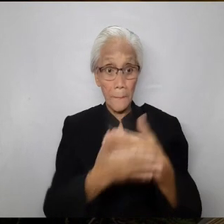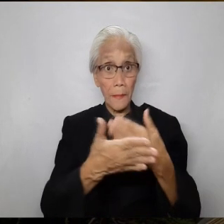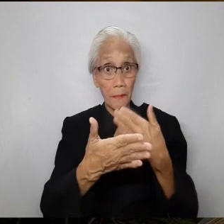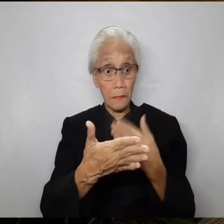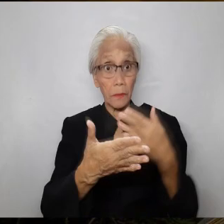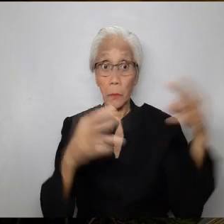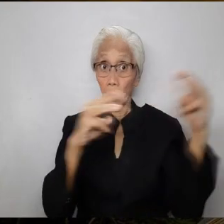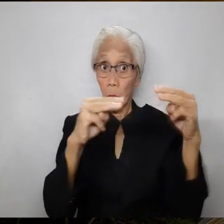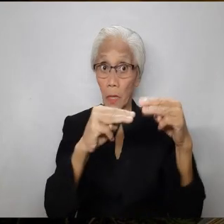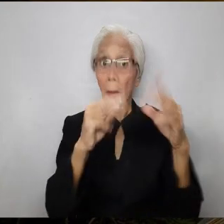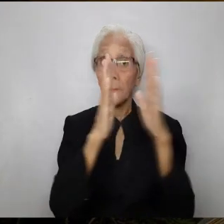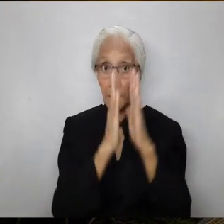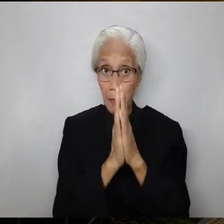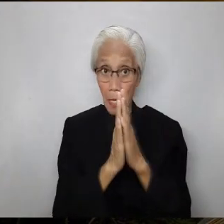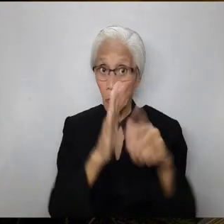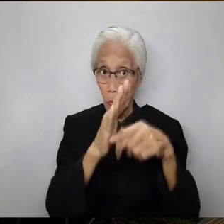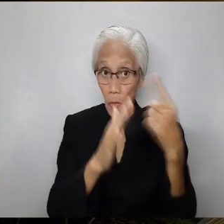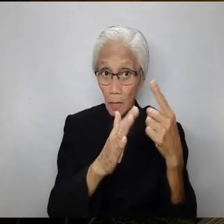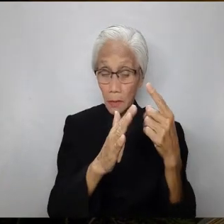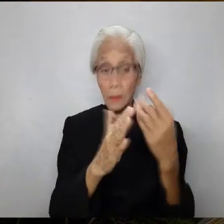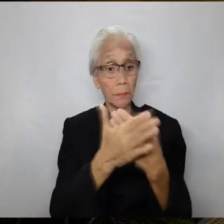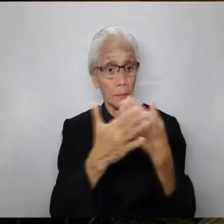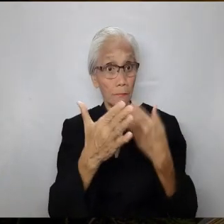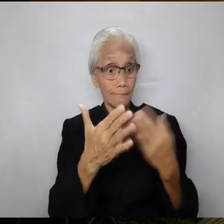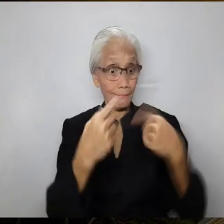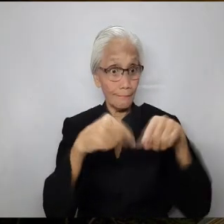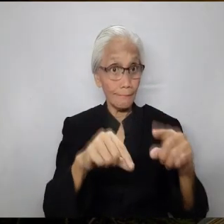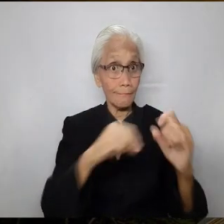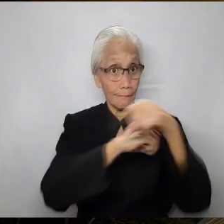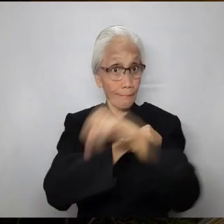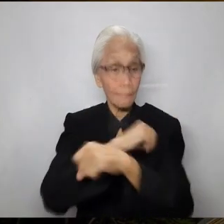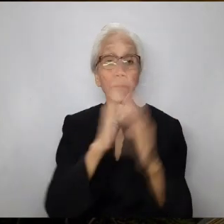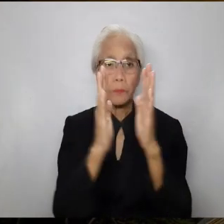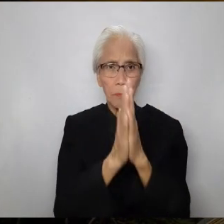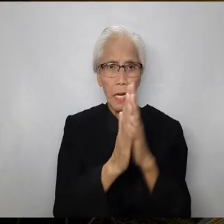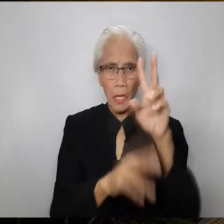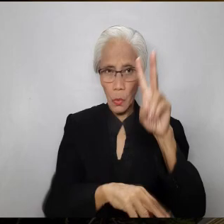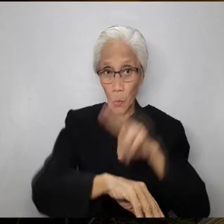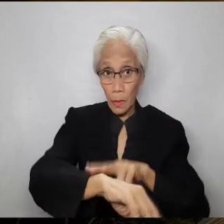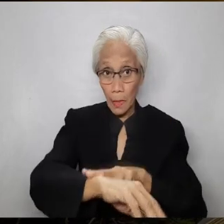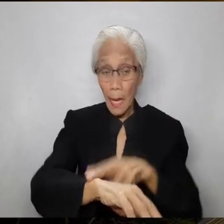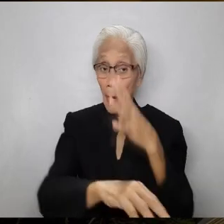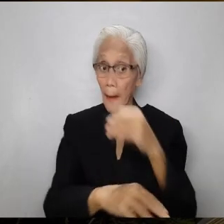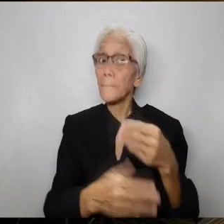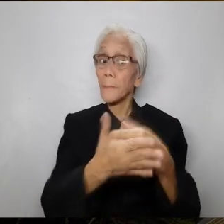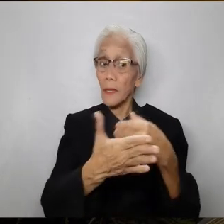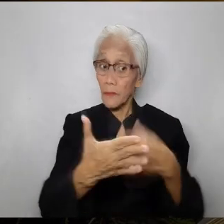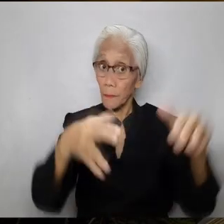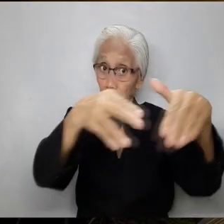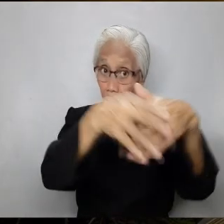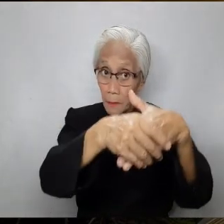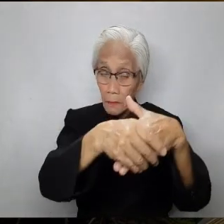clip. Before going to war, pray once. Before going to sea, pray twice.